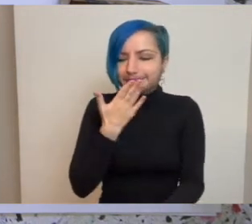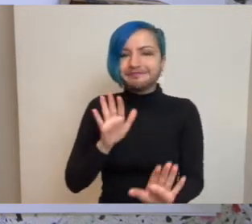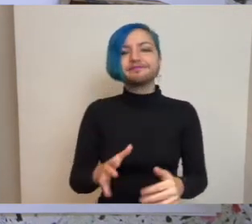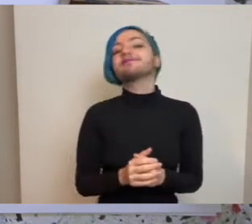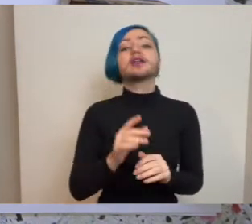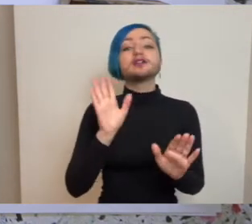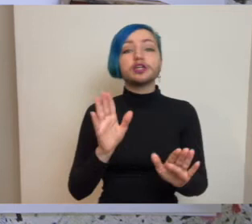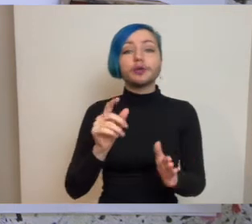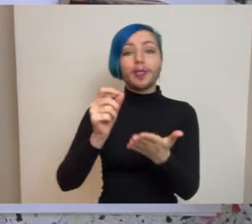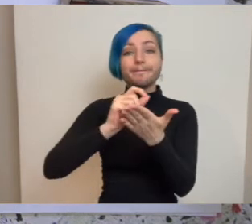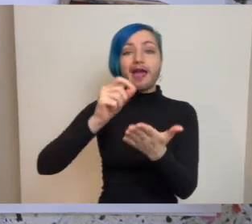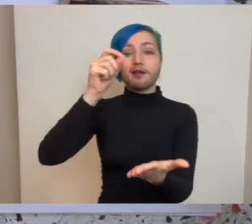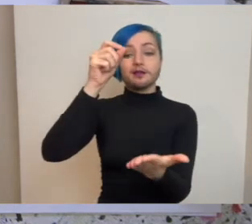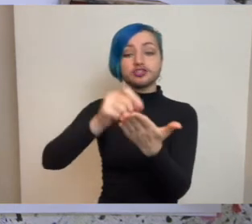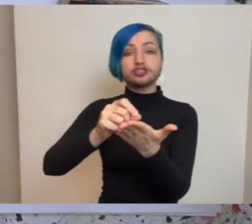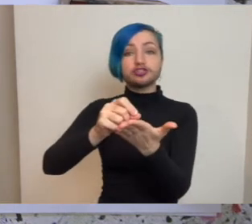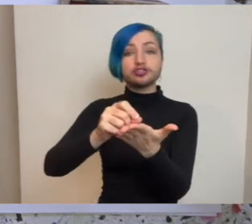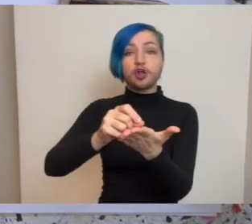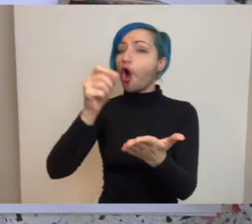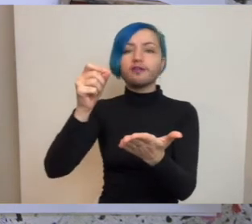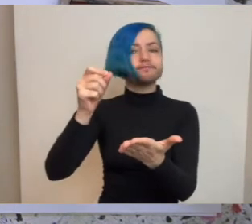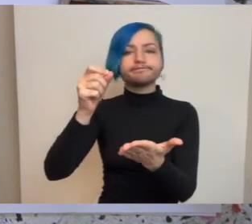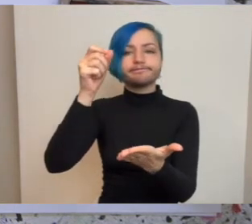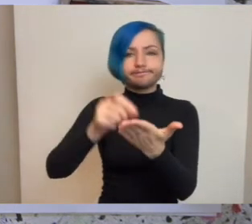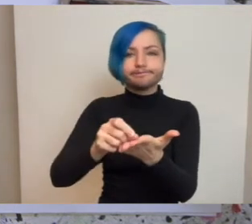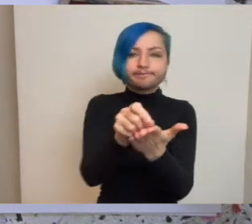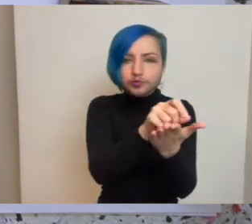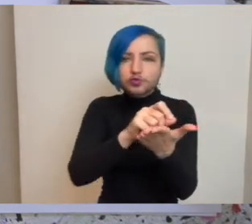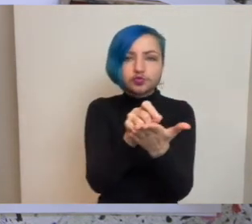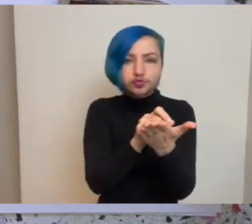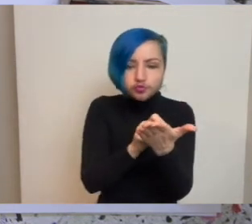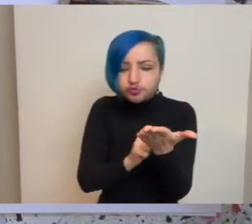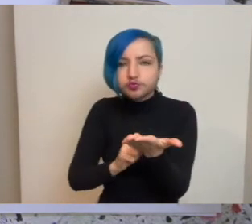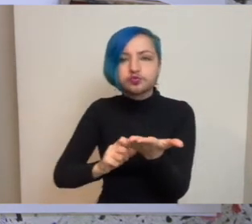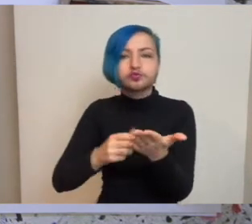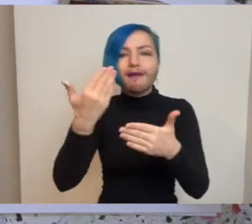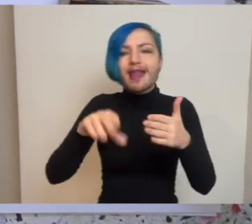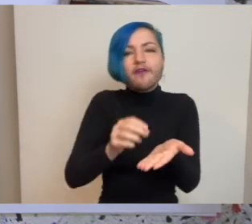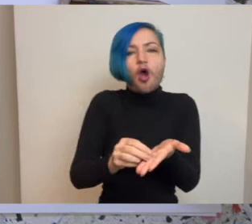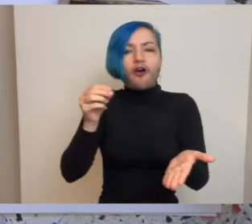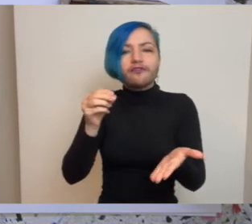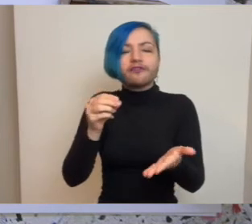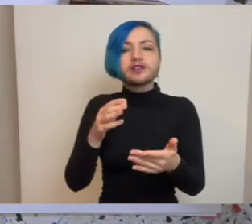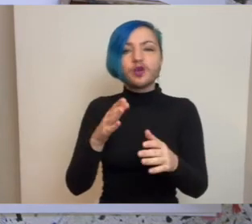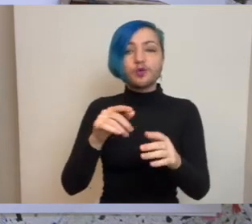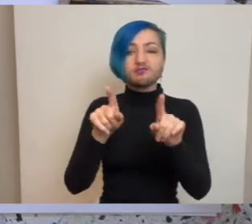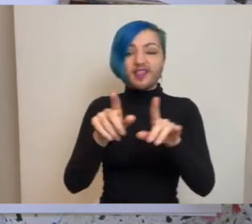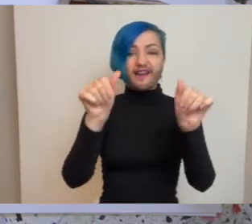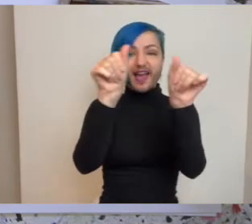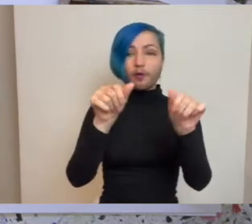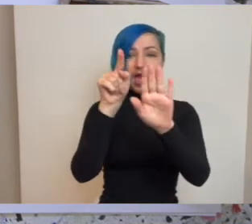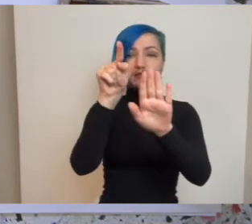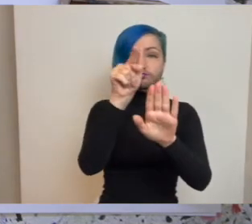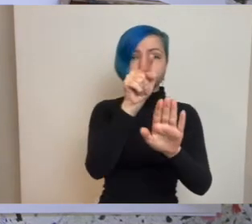the pen on the page at all times, and we are just going to almost like trace around the outline.